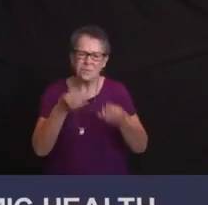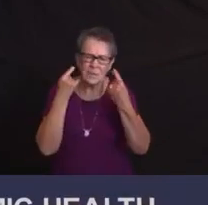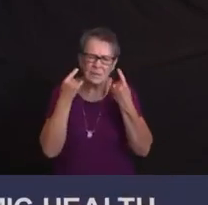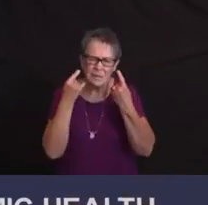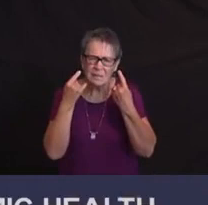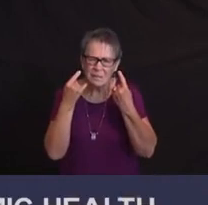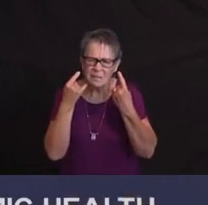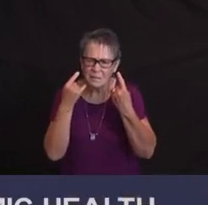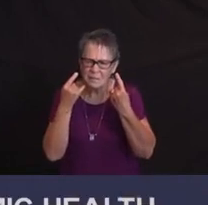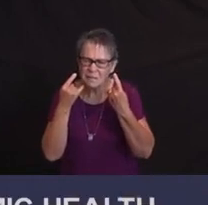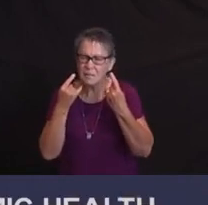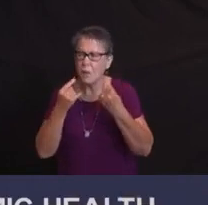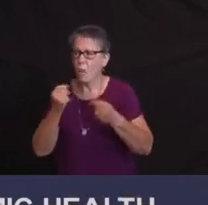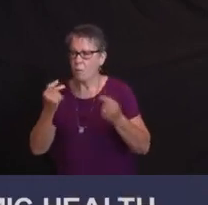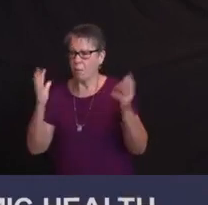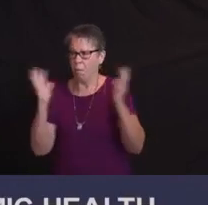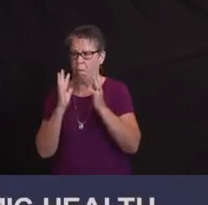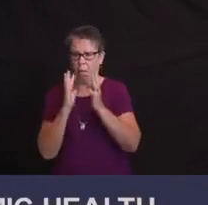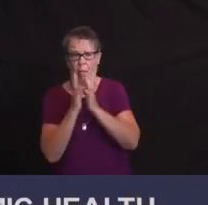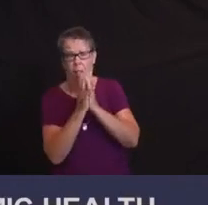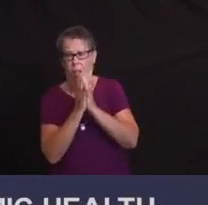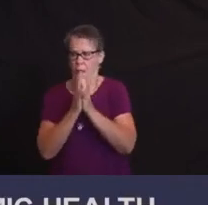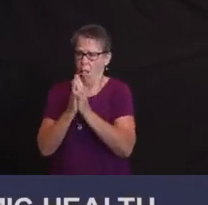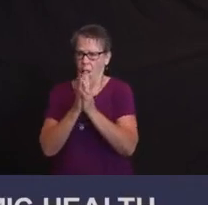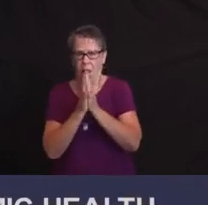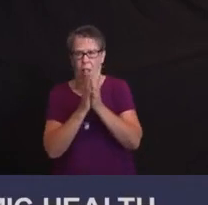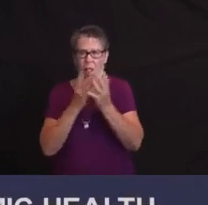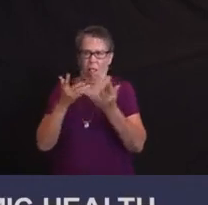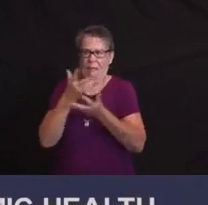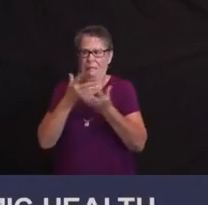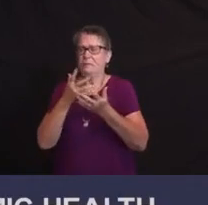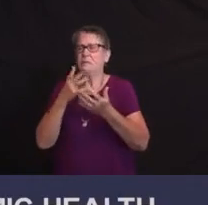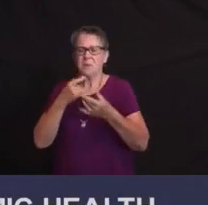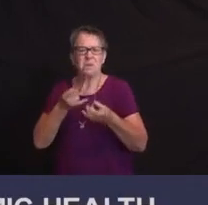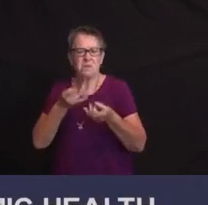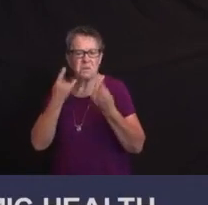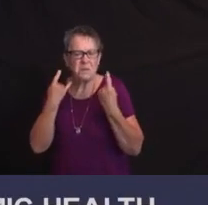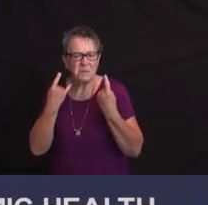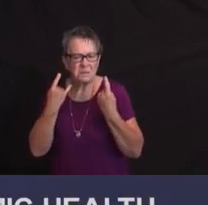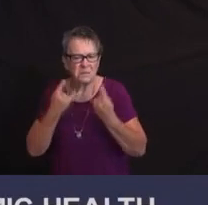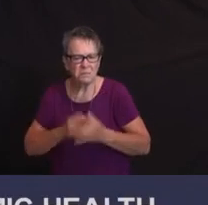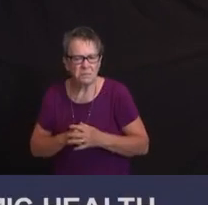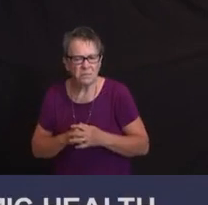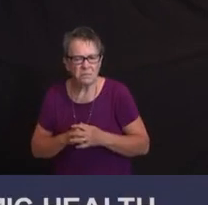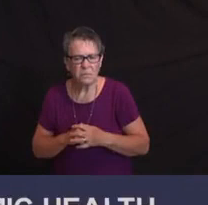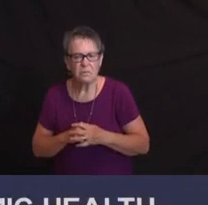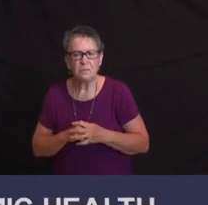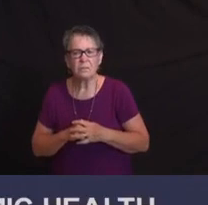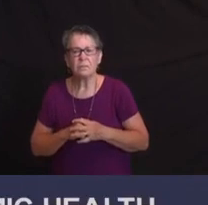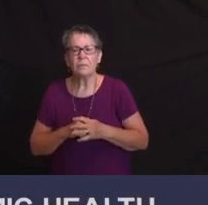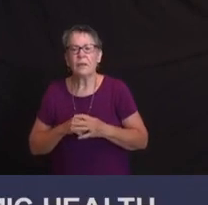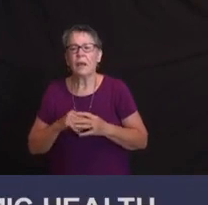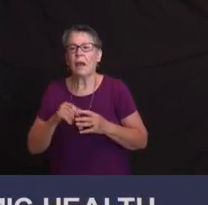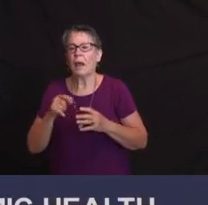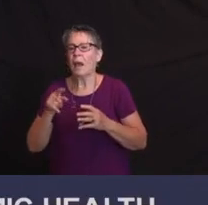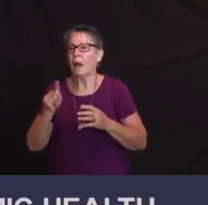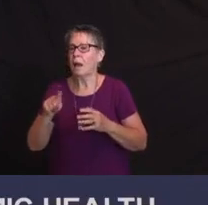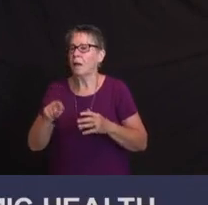other, put one of these on. Try to live as much of your life outside as possible.